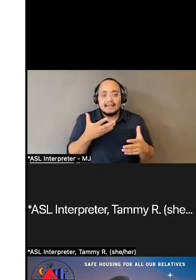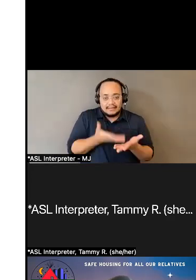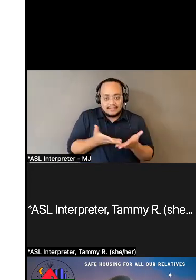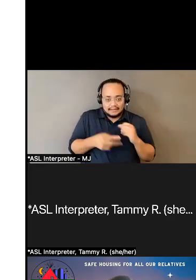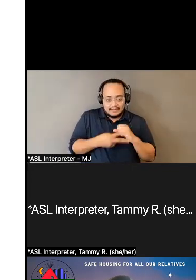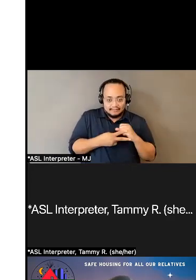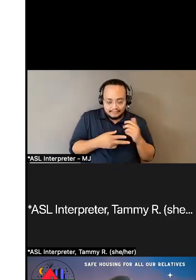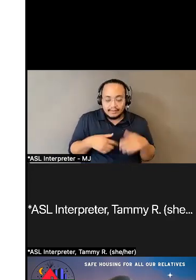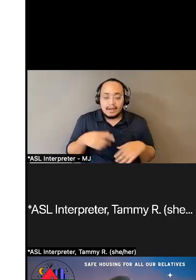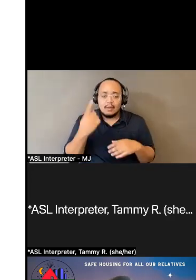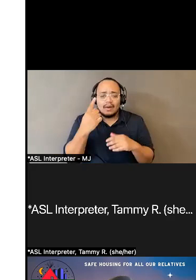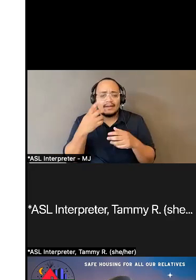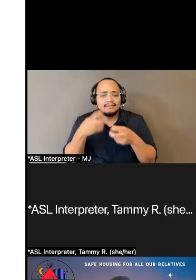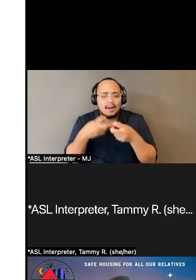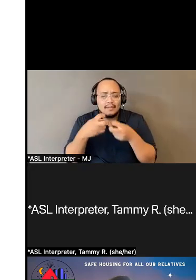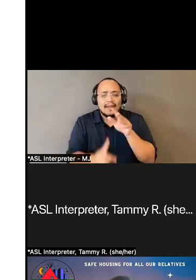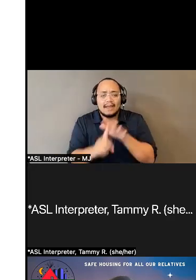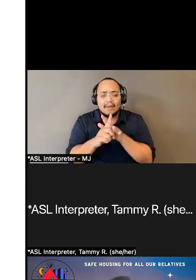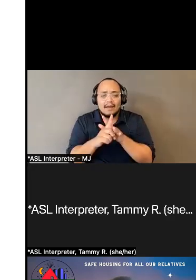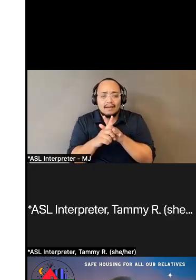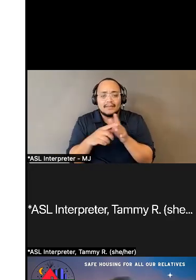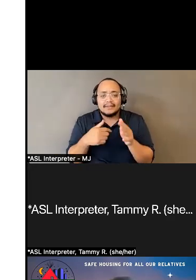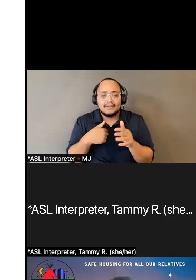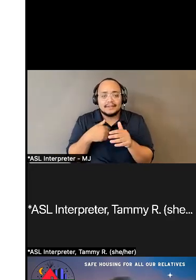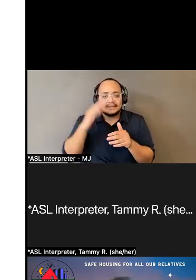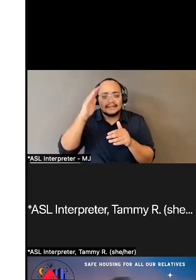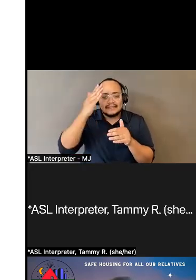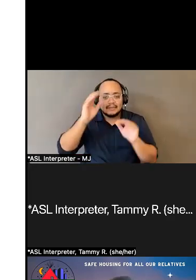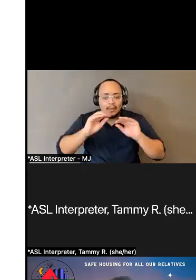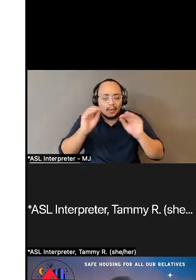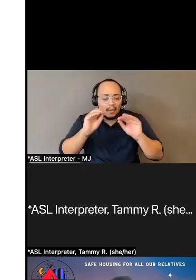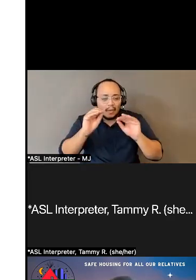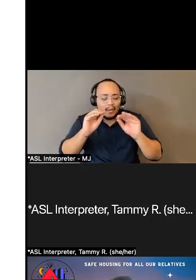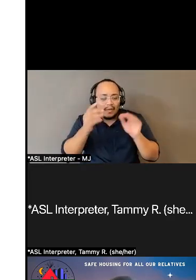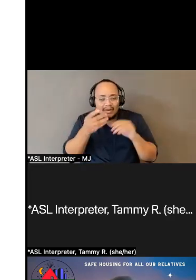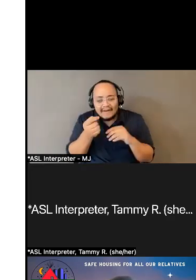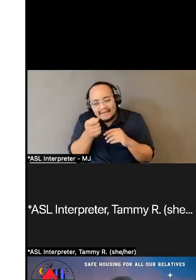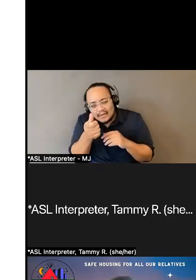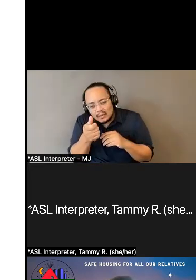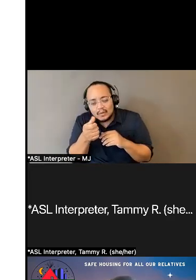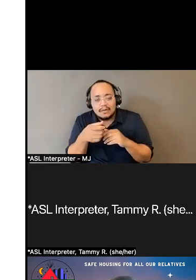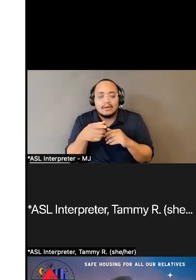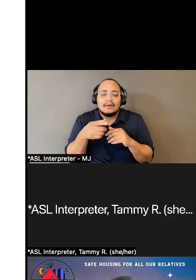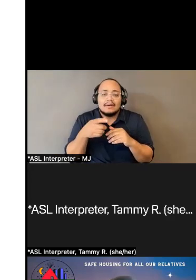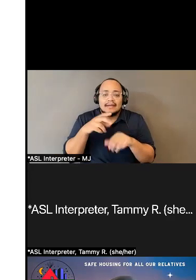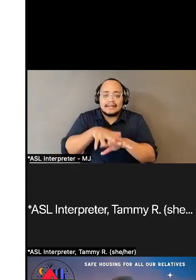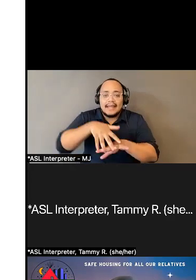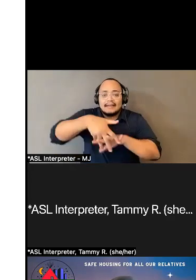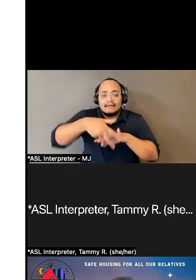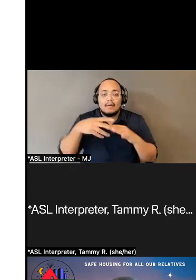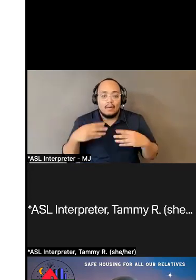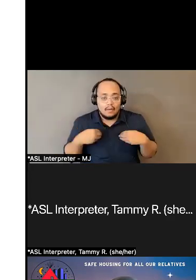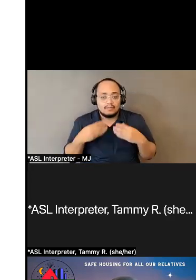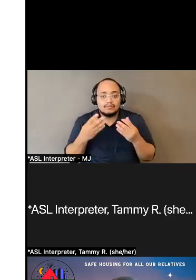were little to no Native-owned property management companies. People in the work group really felt that this would make a